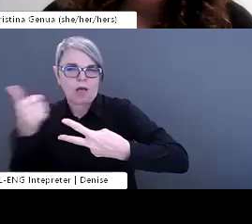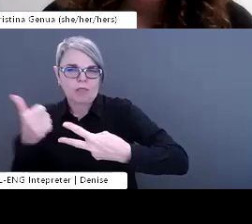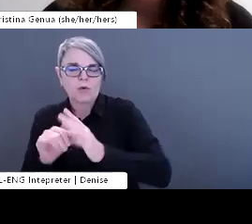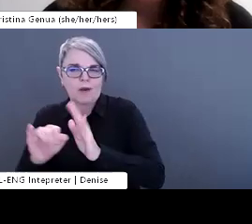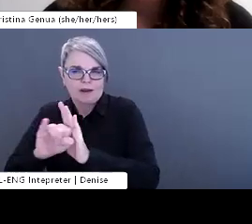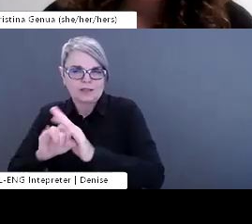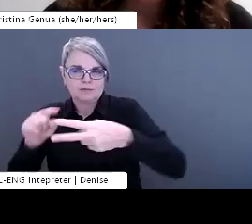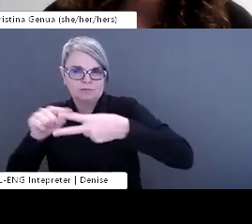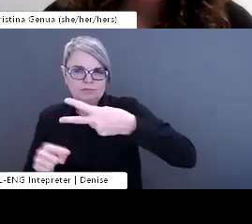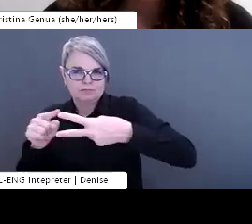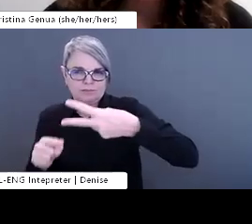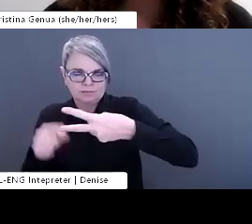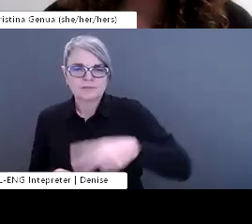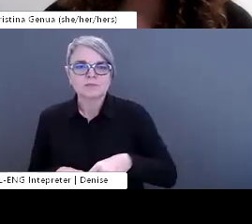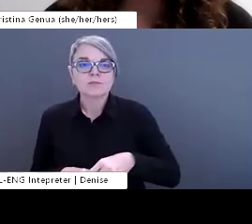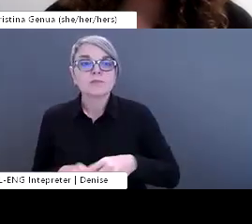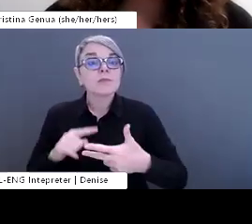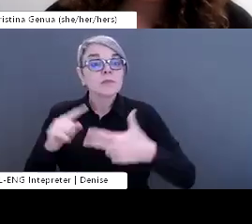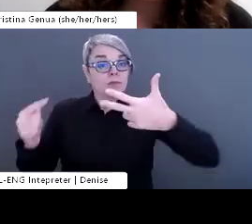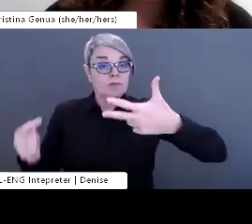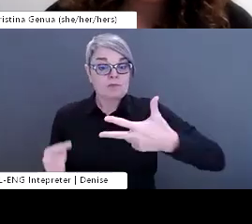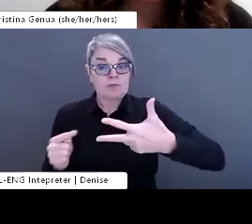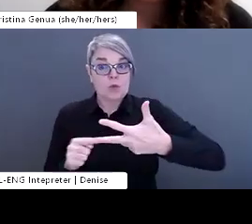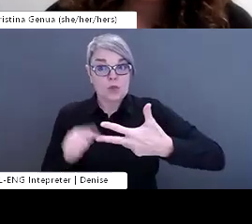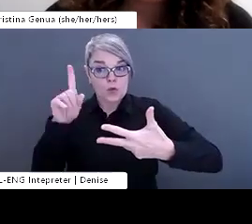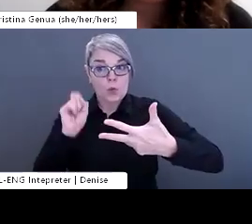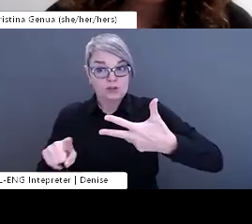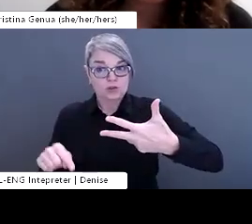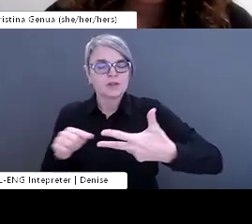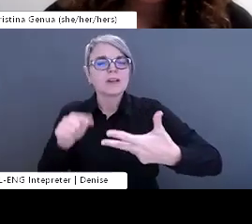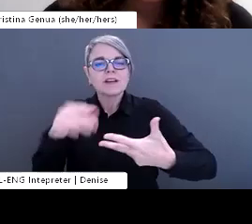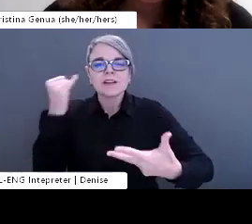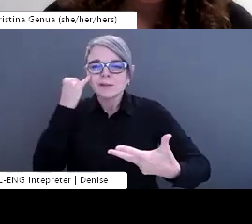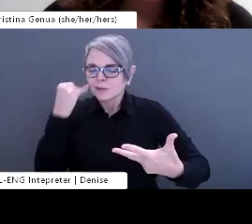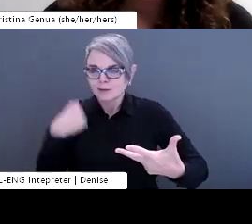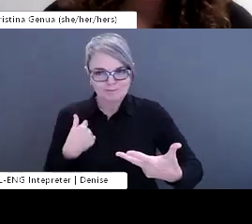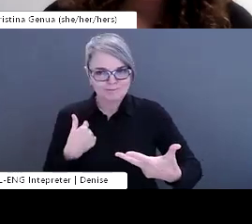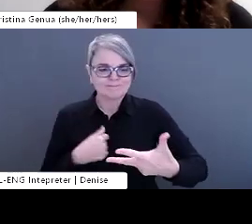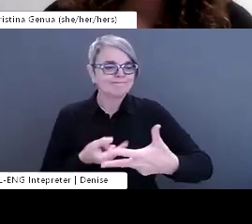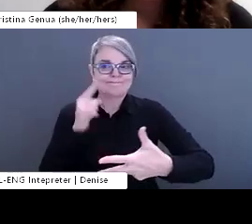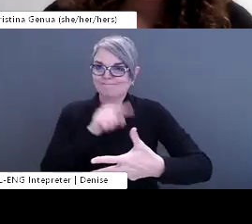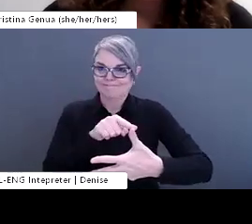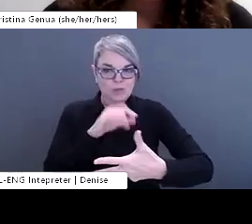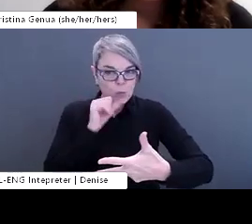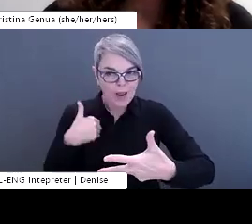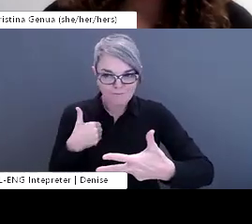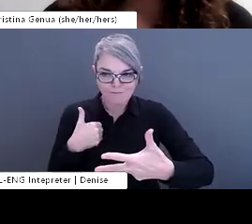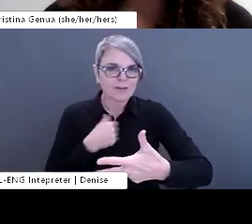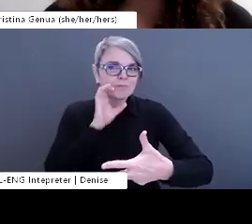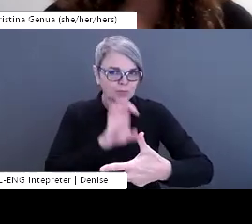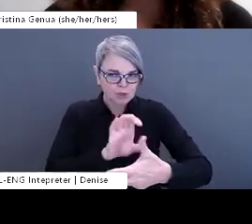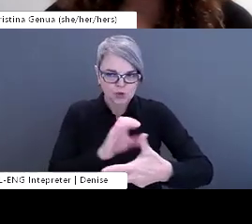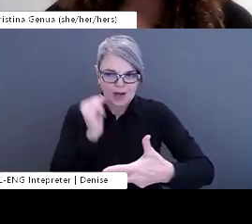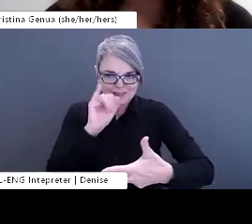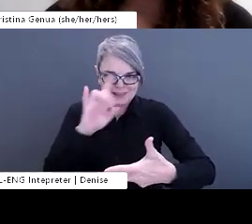And then what if I don't have if I don't have two pieces of other pieces of ID? Um, so they're